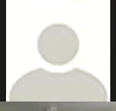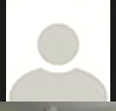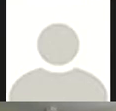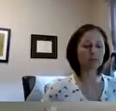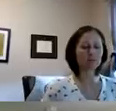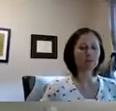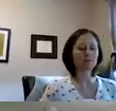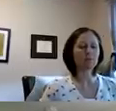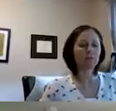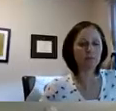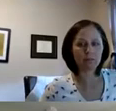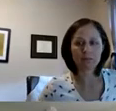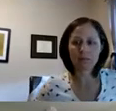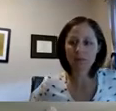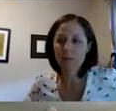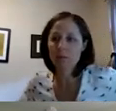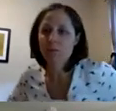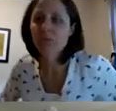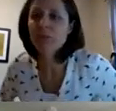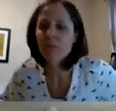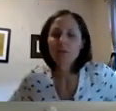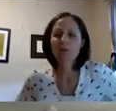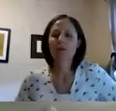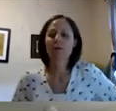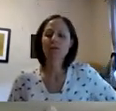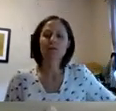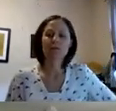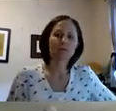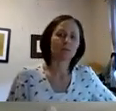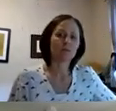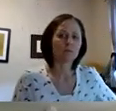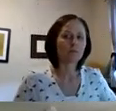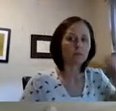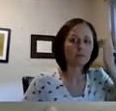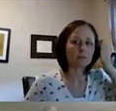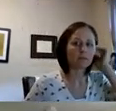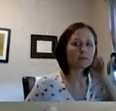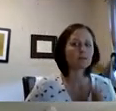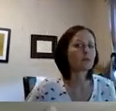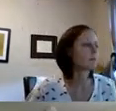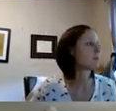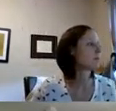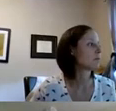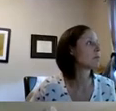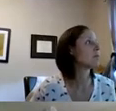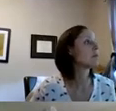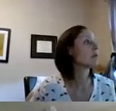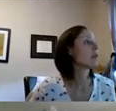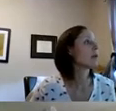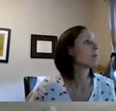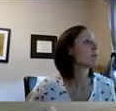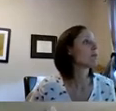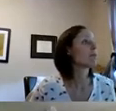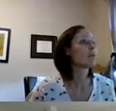itself. My name is Andrew Reinertz. I'm the Community Development Director with Arts South Dakota, and we're really excited to be able to talk